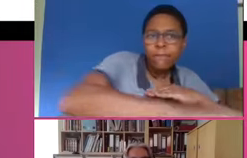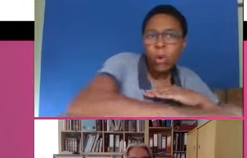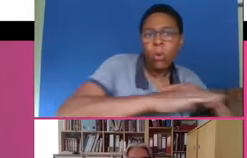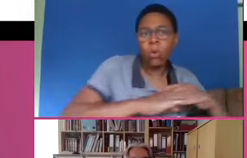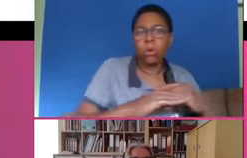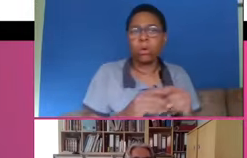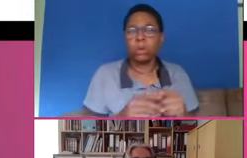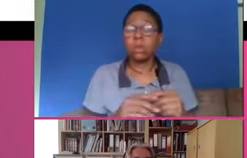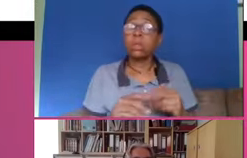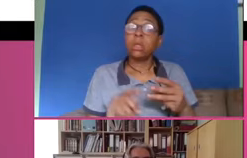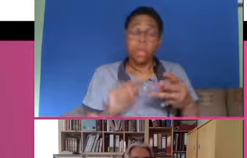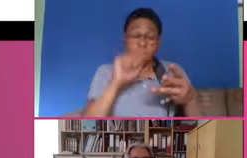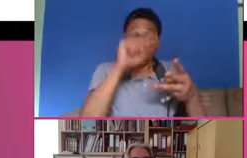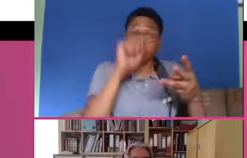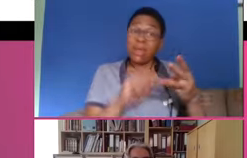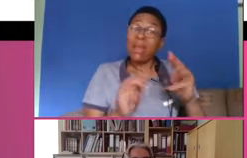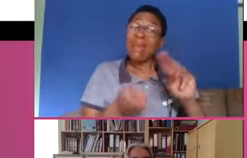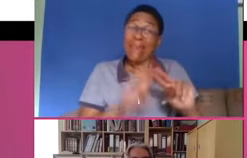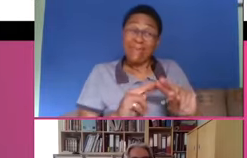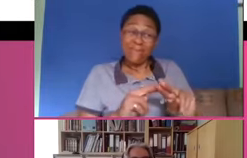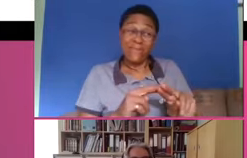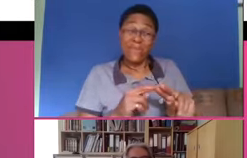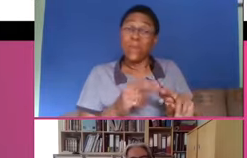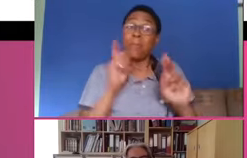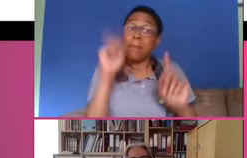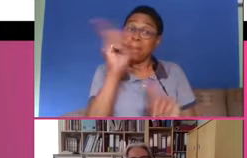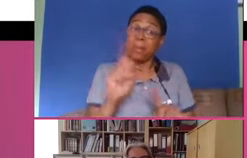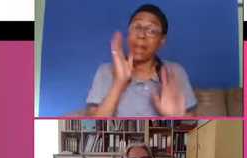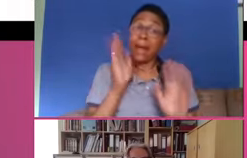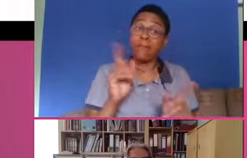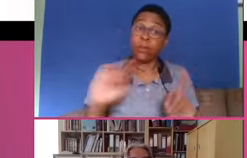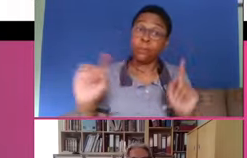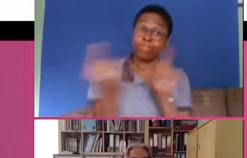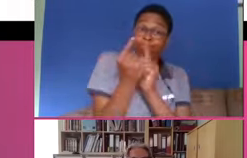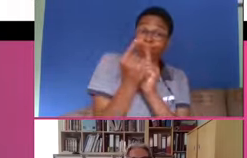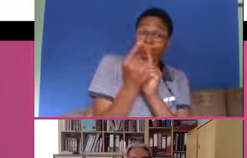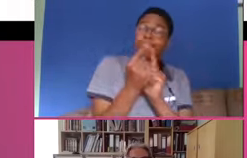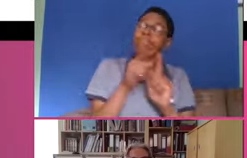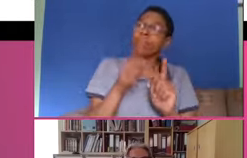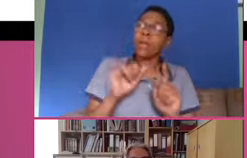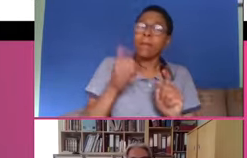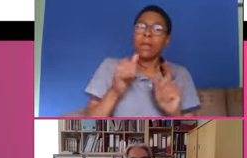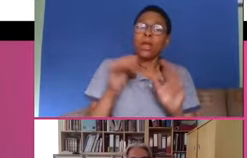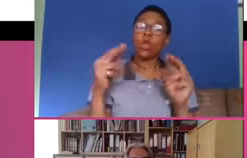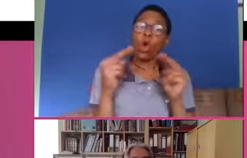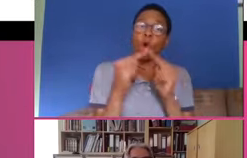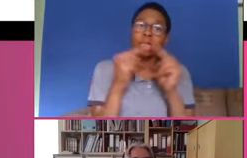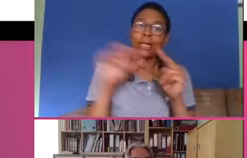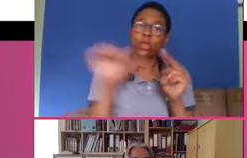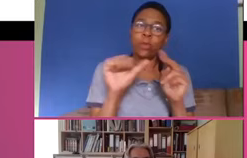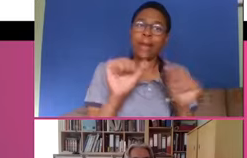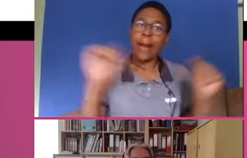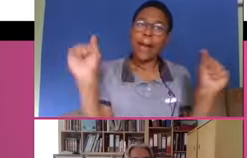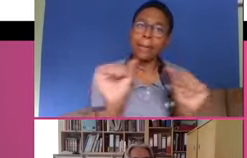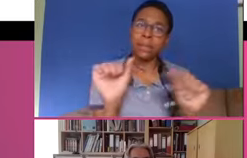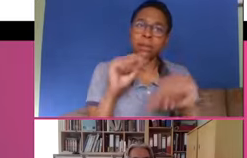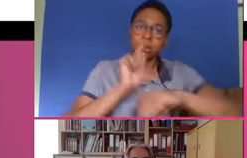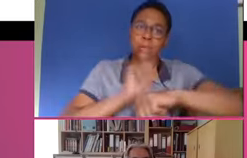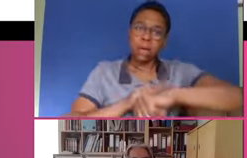as short as possible. And where possible, using screens or barriers to separate people from each other.